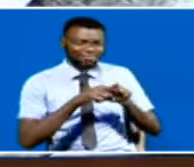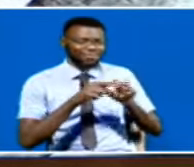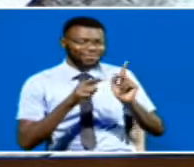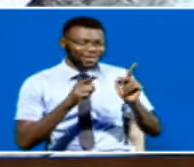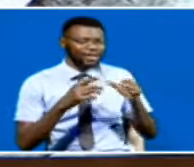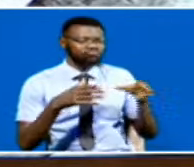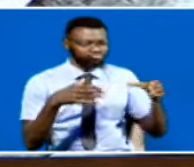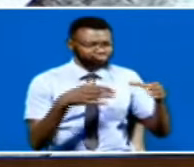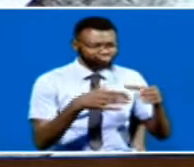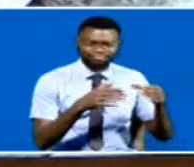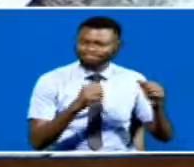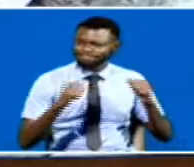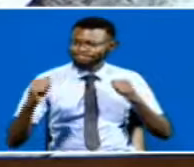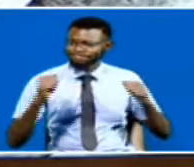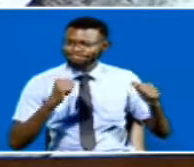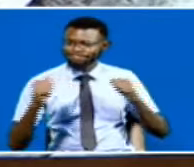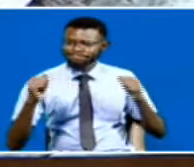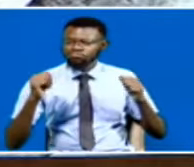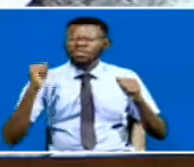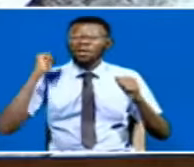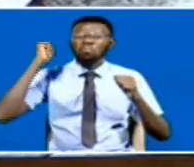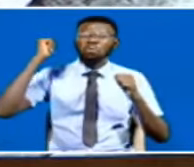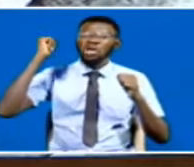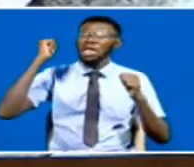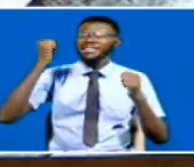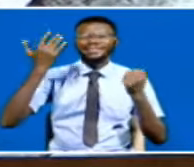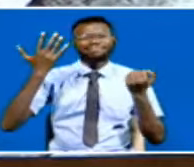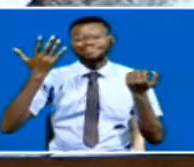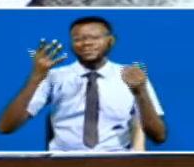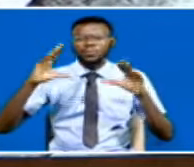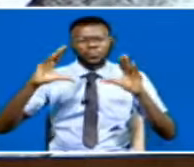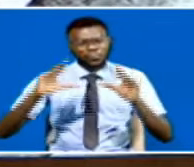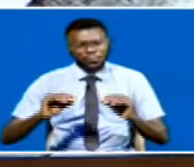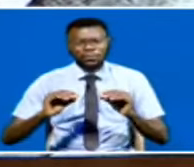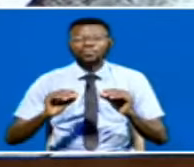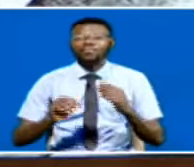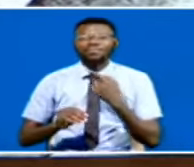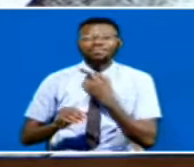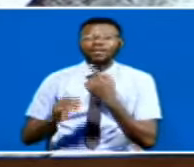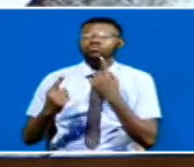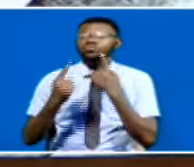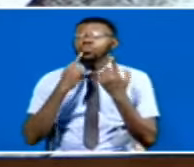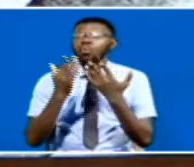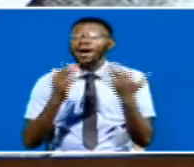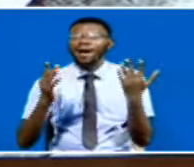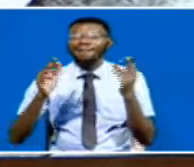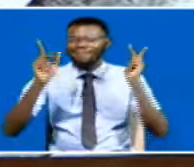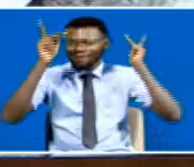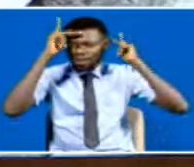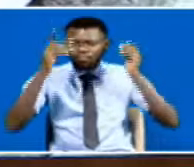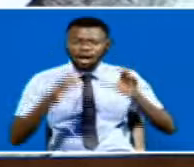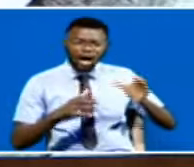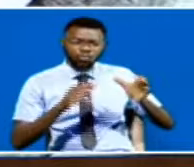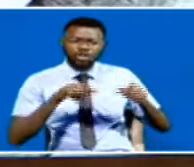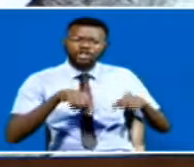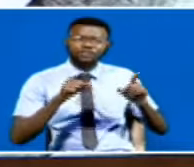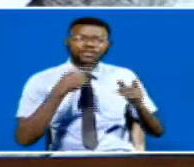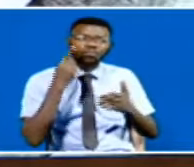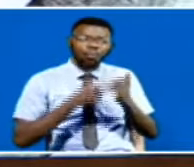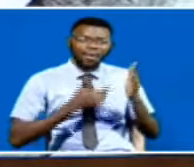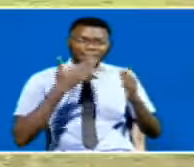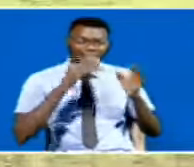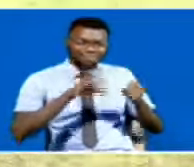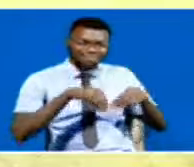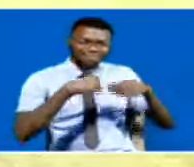cool the political temperatures. Speaking in Kwisero, Kakamega County, Atwoli says the Kenya Kwanza administration should be given